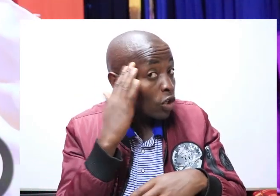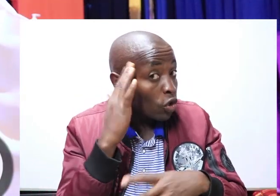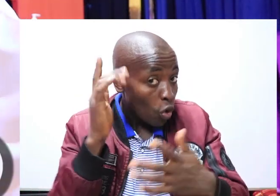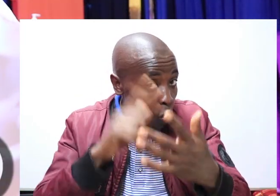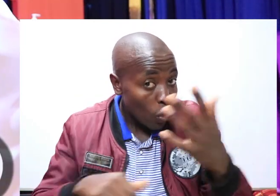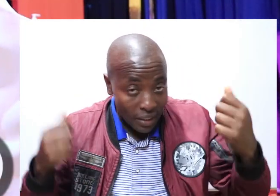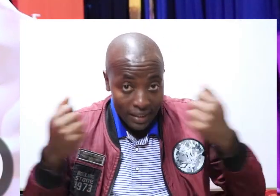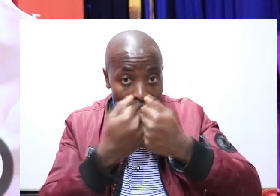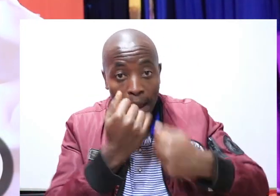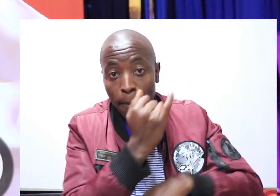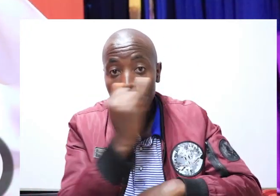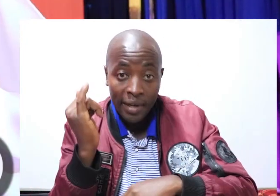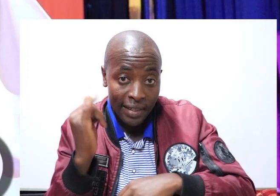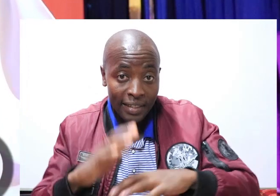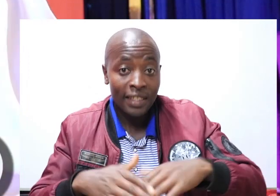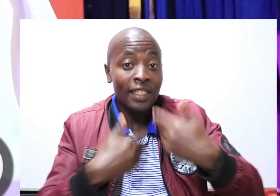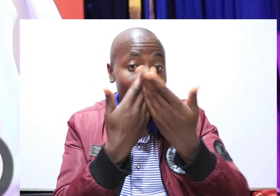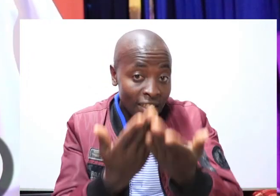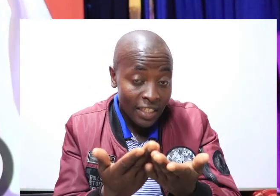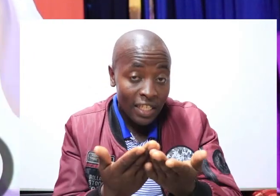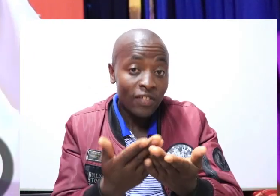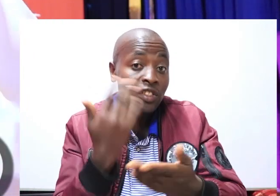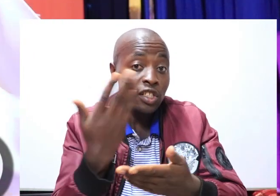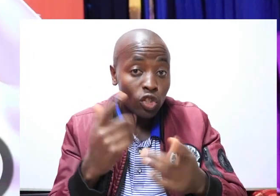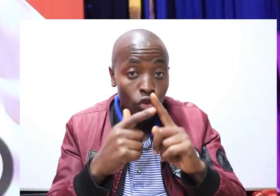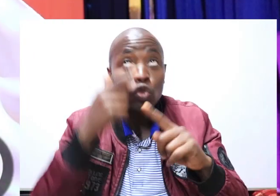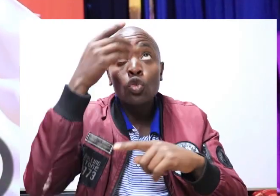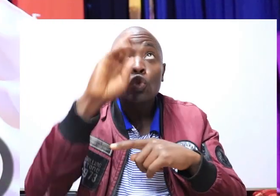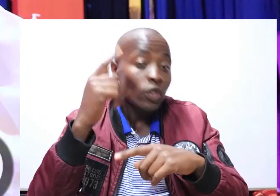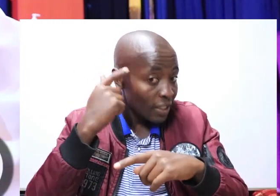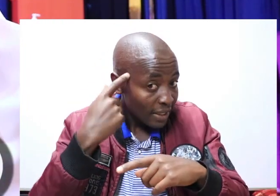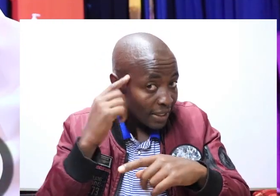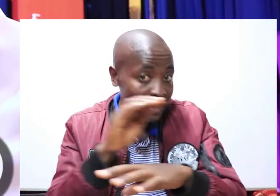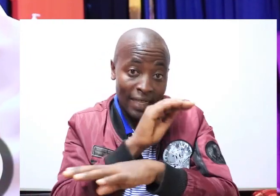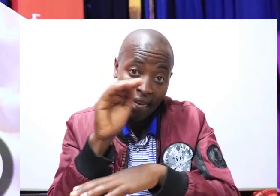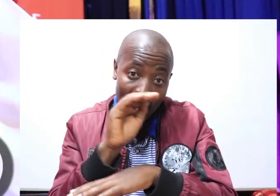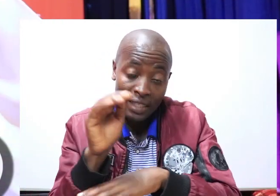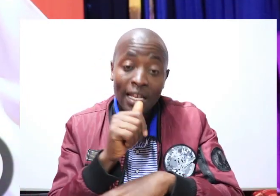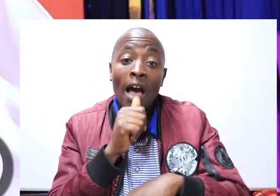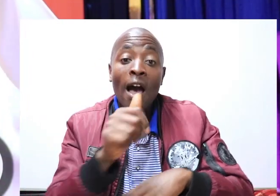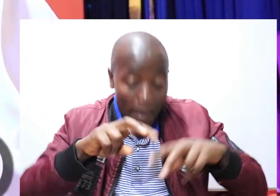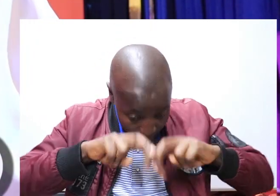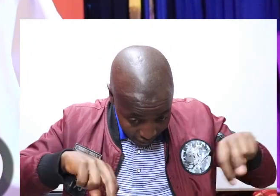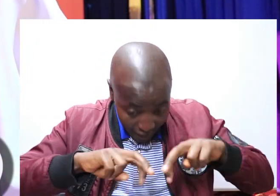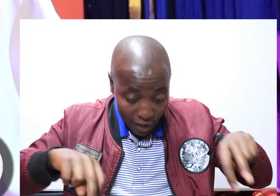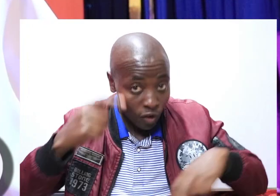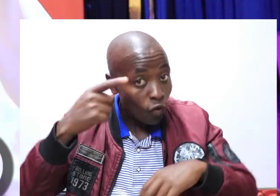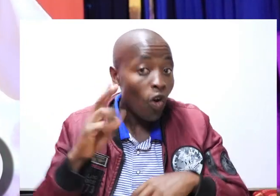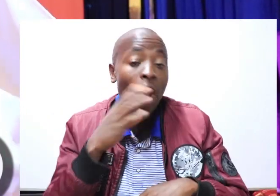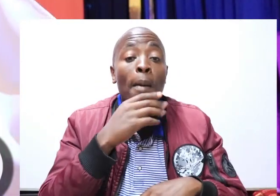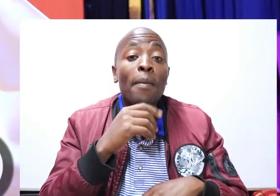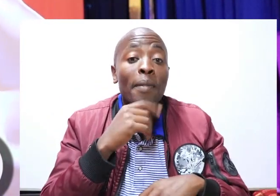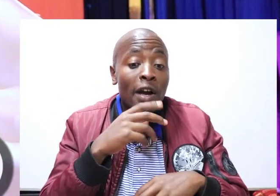what is happening. And that gives a concern to God. And therefore, he ponders and asks, I am looking for a man who